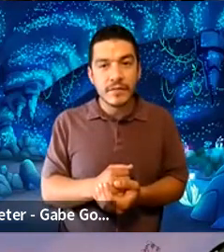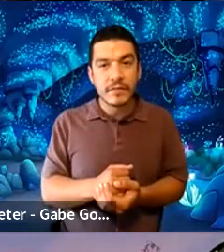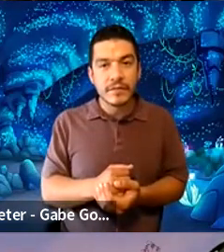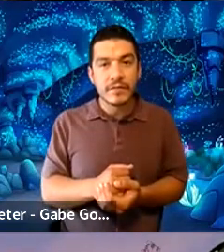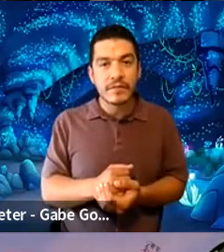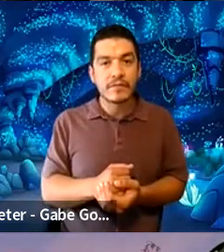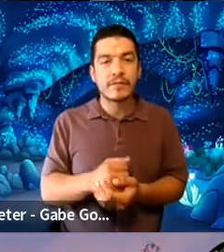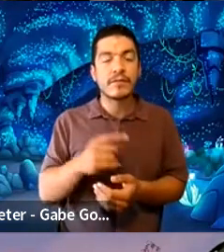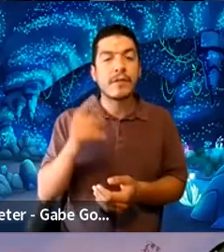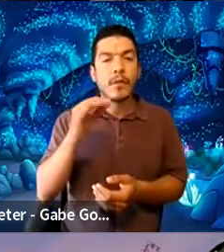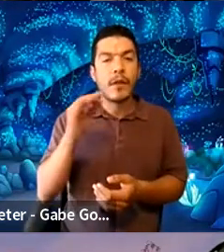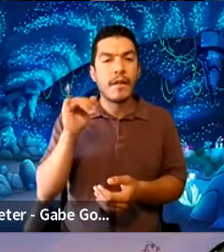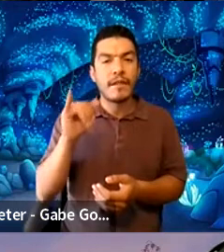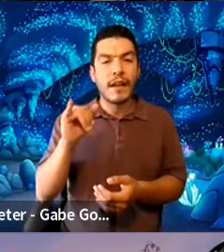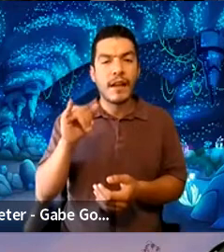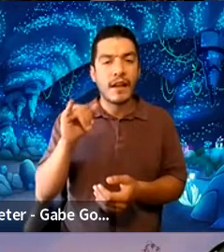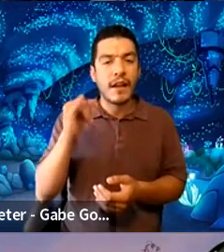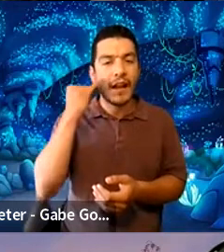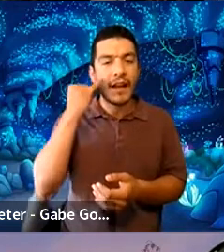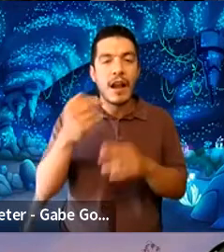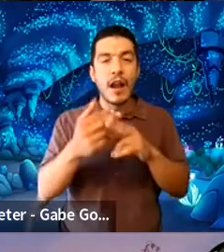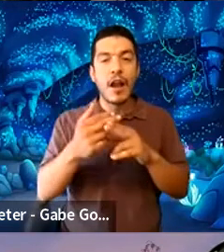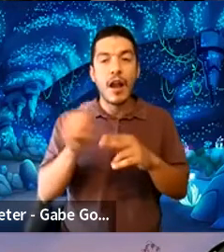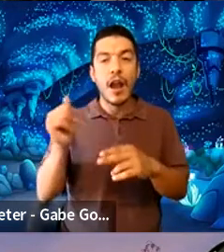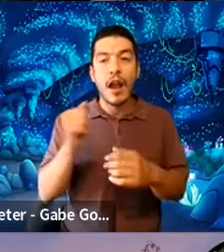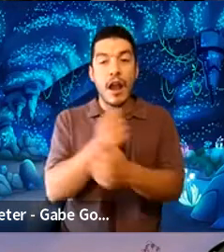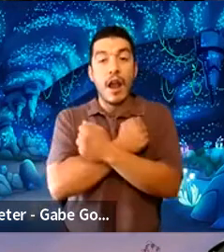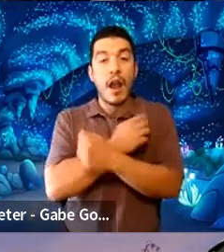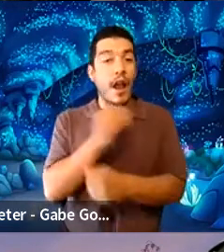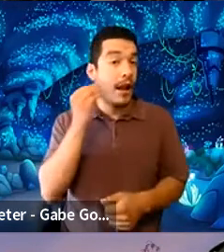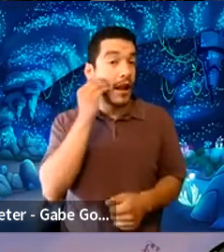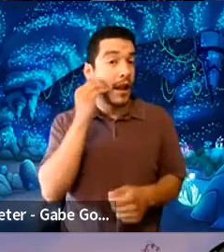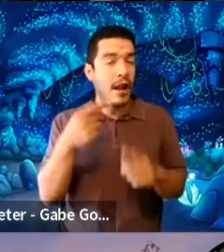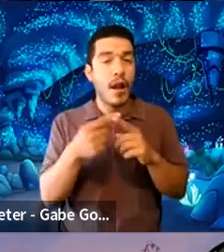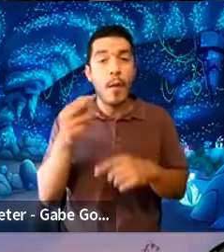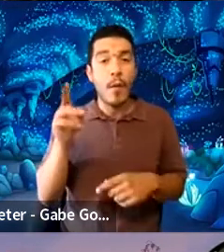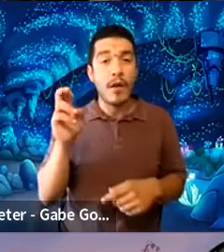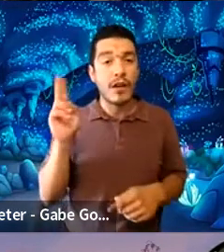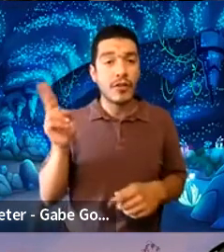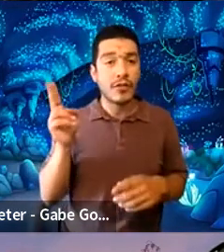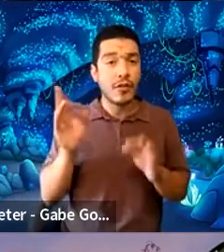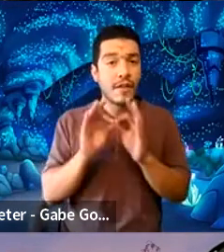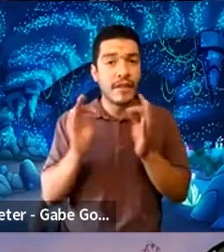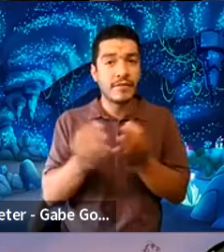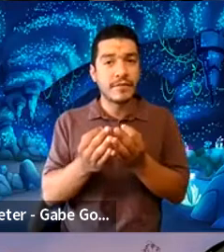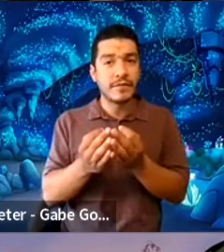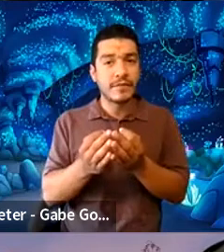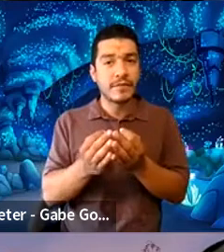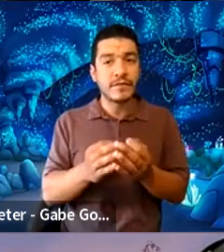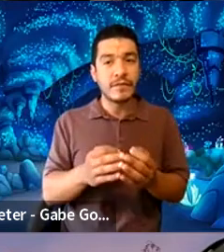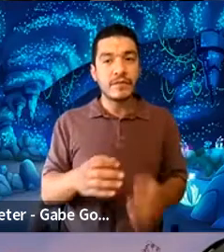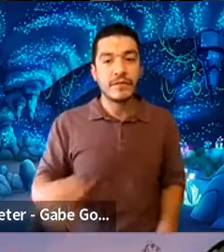one of the ideas was called An Ug and a Kiss. It was about a prehistoric family that I had written. And myself and